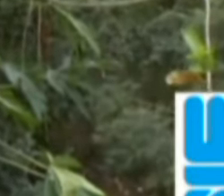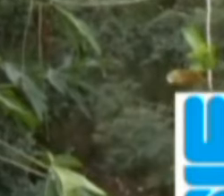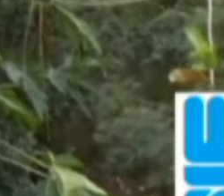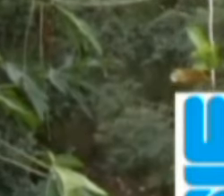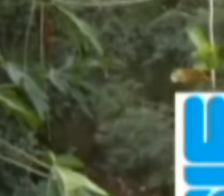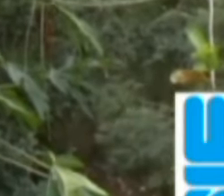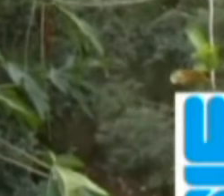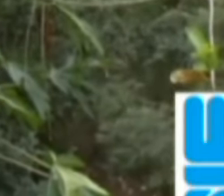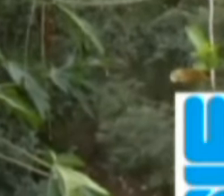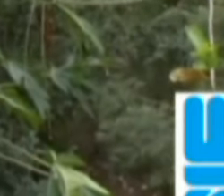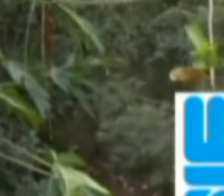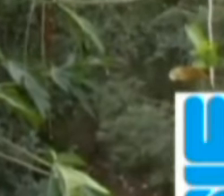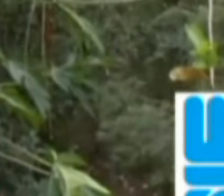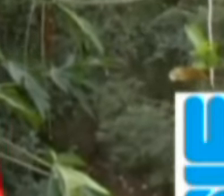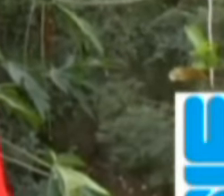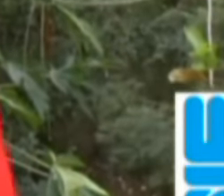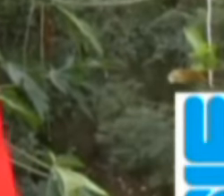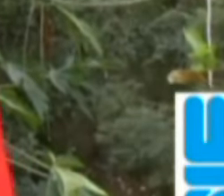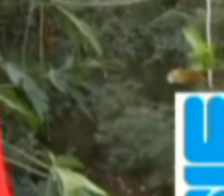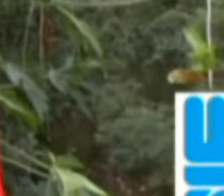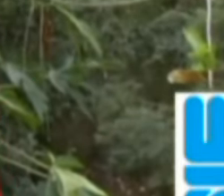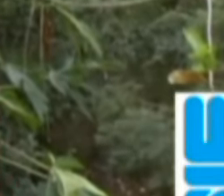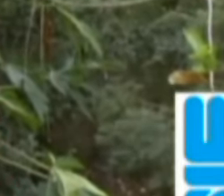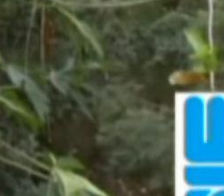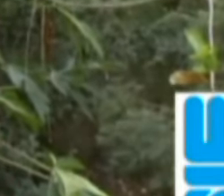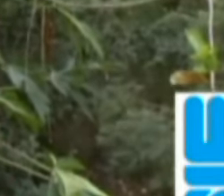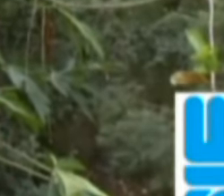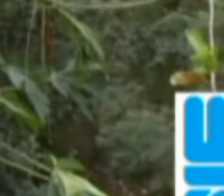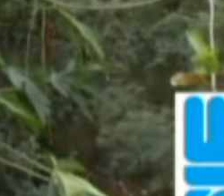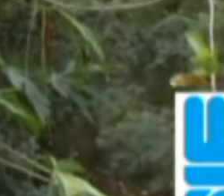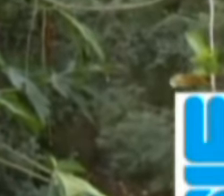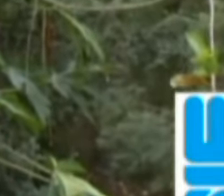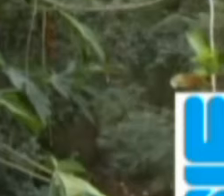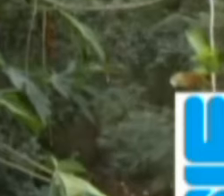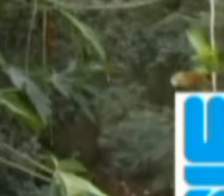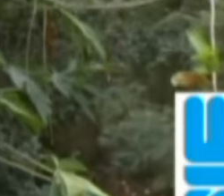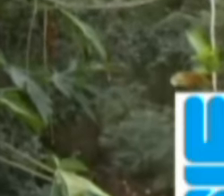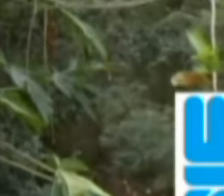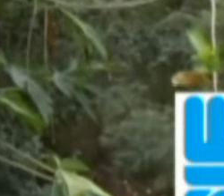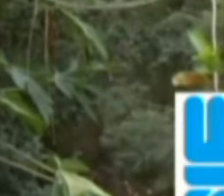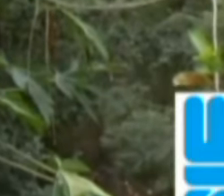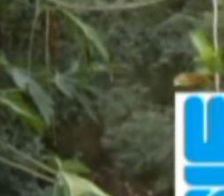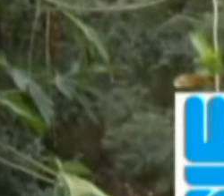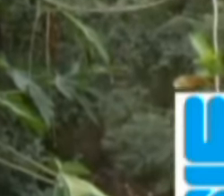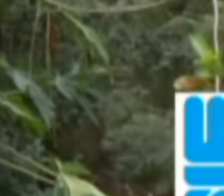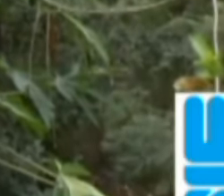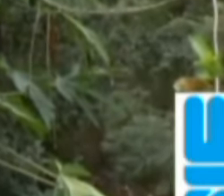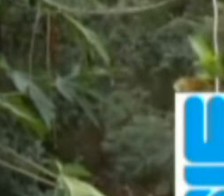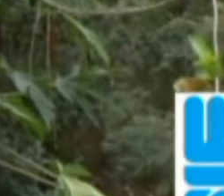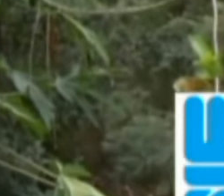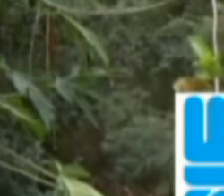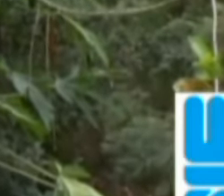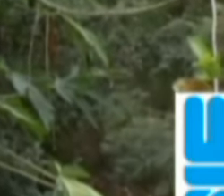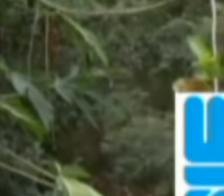inkampani le sebenta kushicilela tincwadzi tincwadzi letifuna ukuthi tisenjedwe ngekuthi tithimbe ngesandla kulamalanga